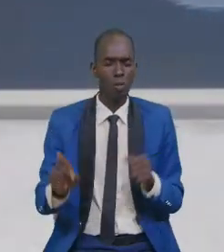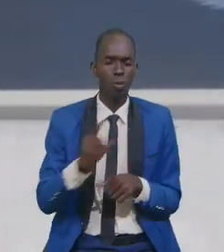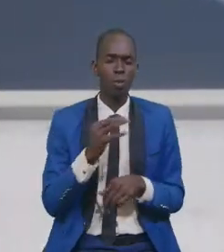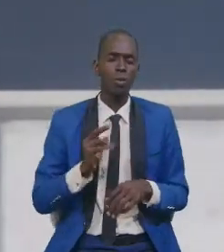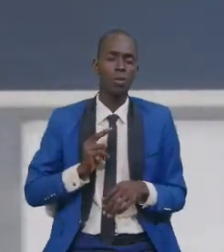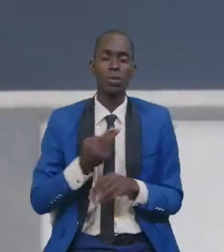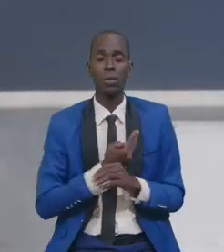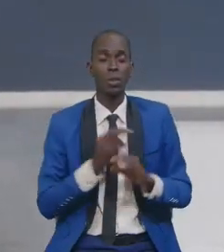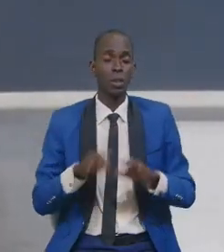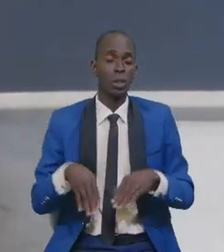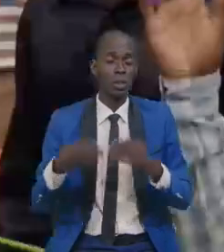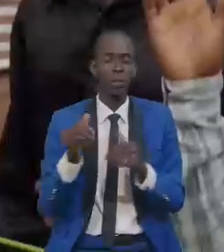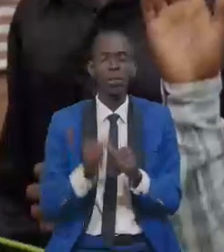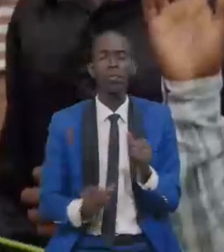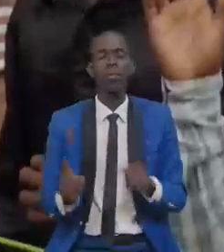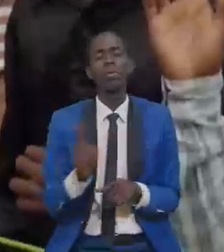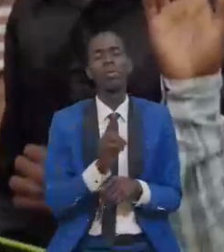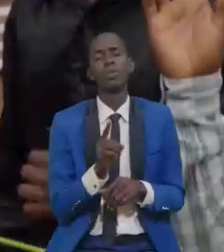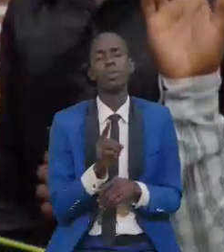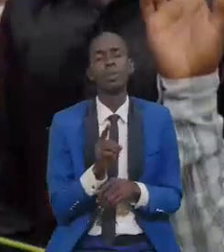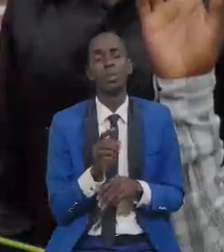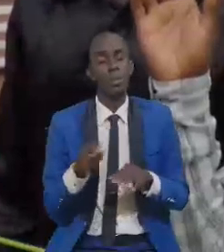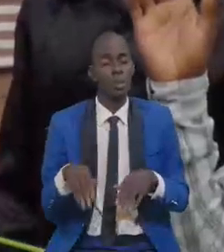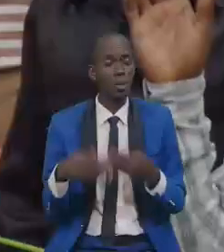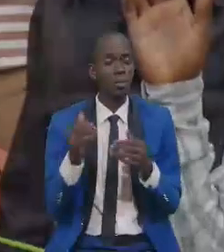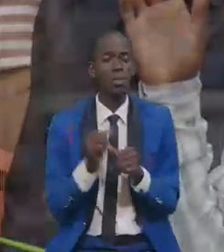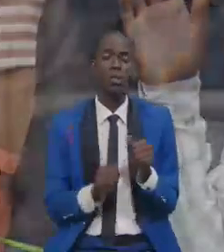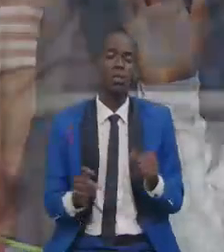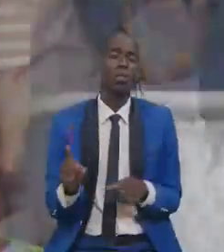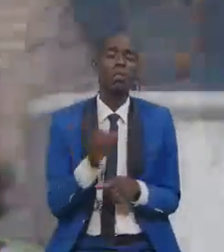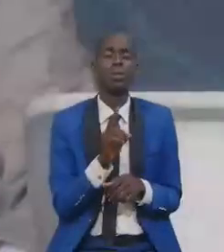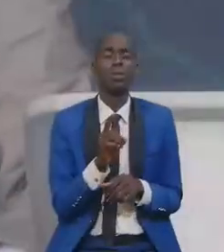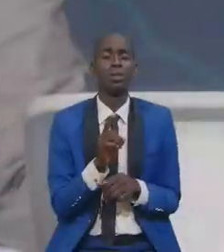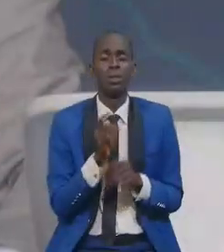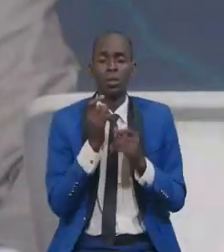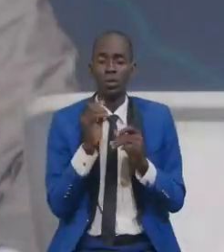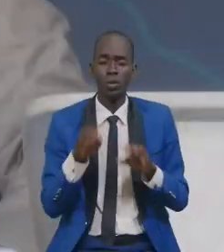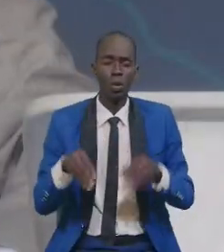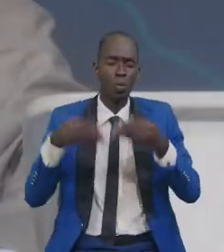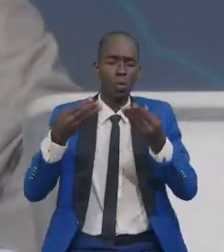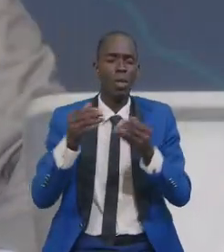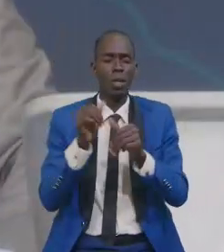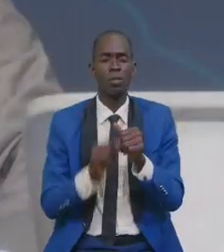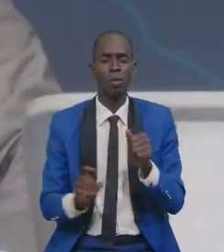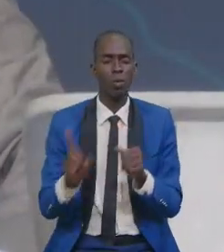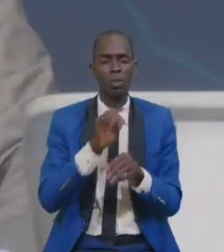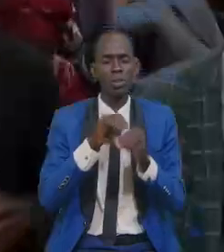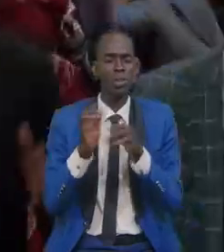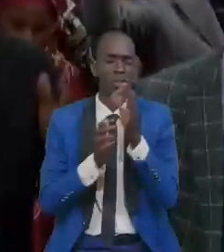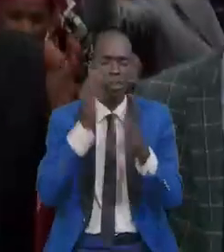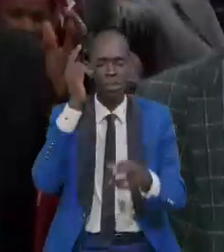Grant everyone, give everyone, supply everyone in